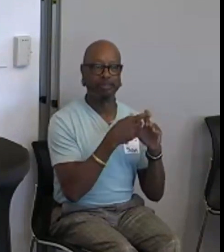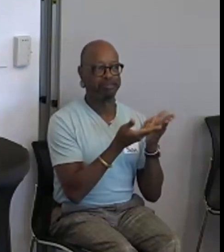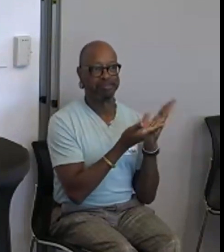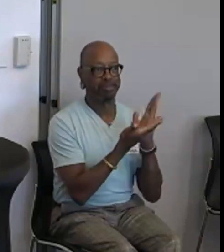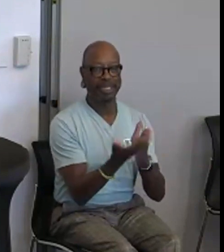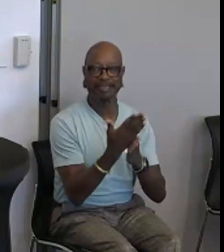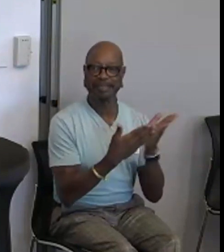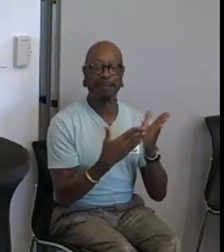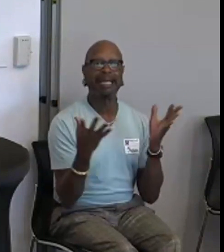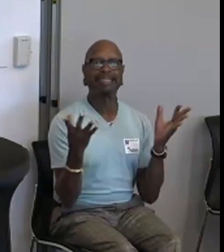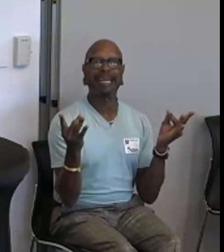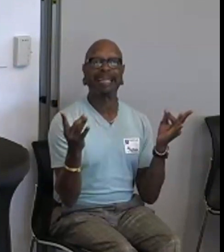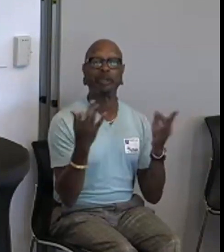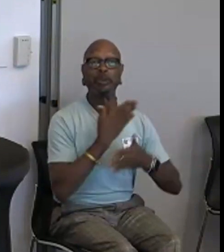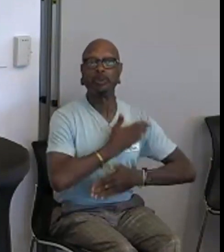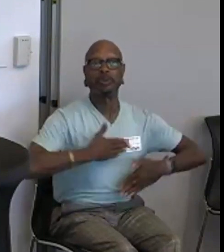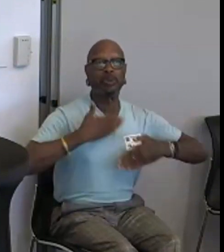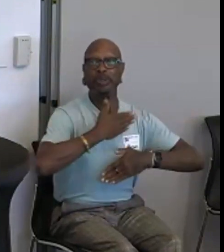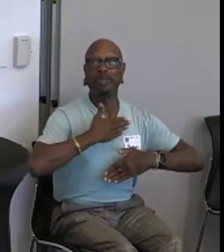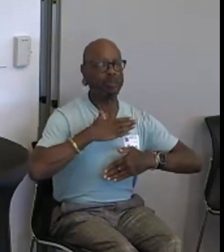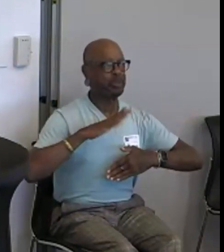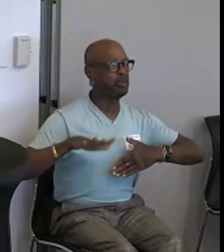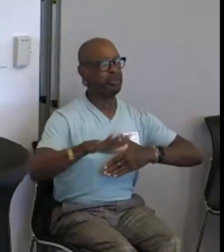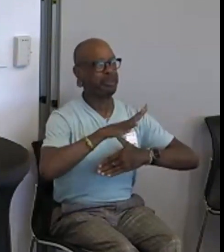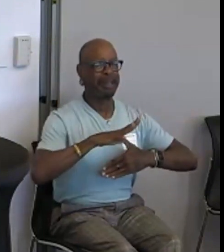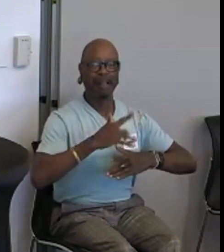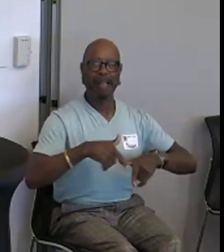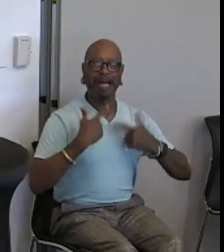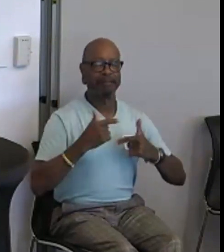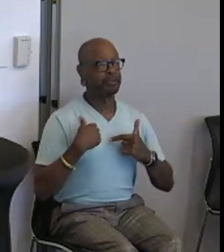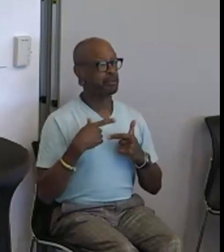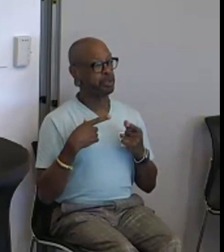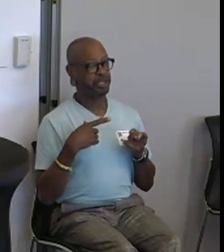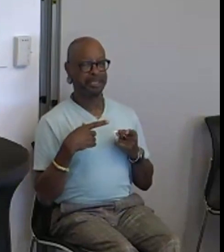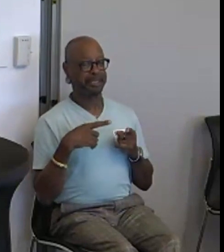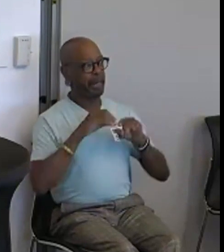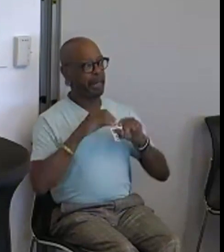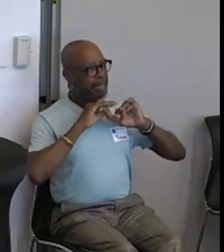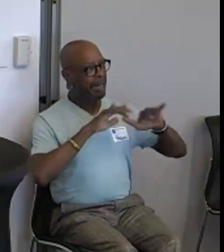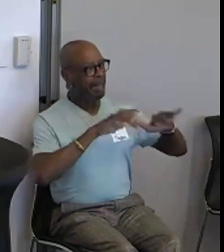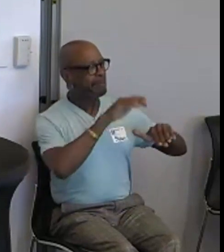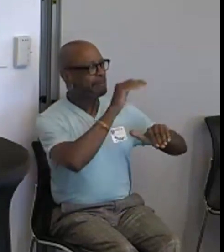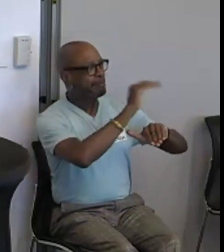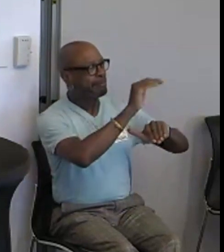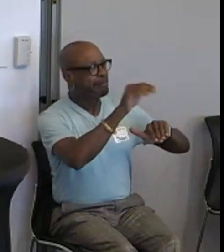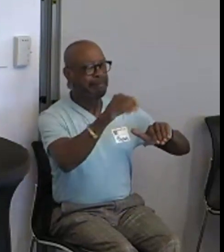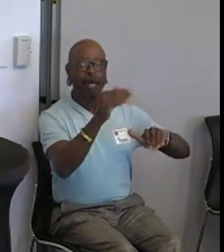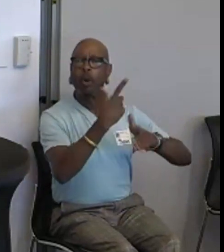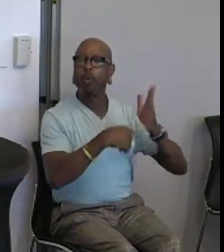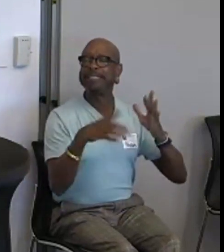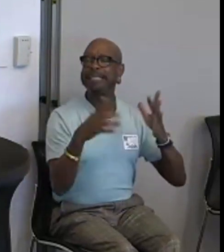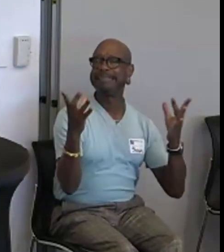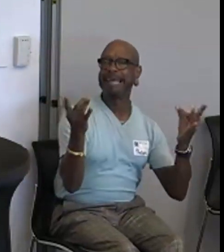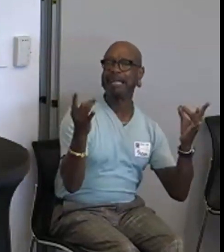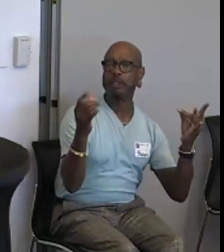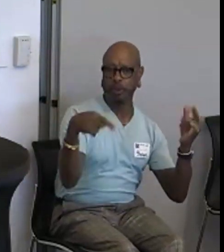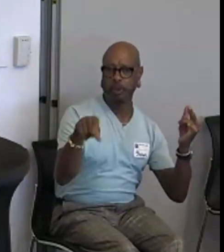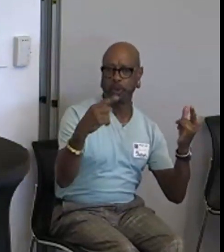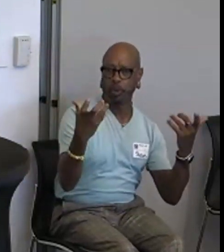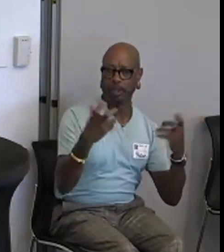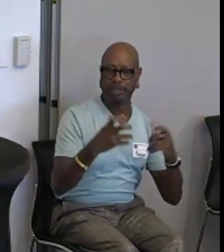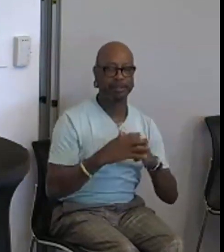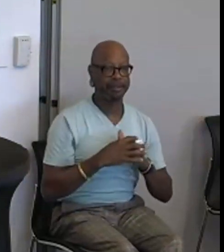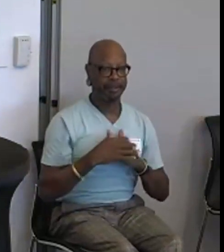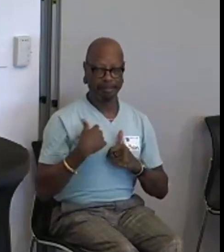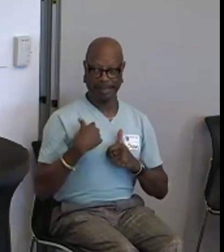joy to people's lives? And she put out a call like, what tactiles do you want? And I was, in